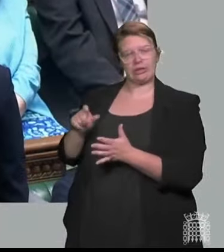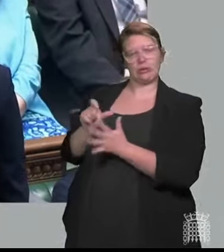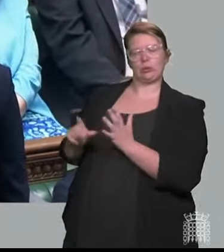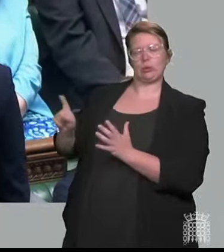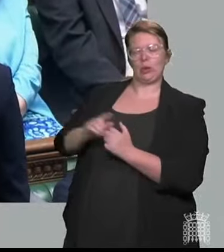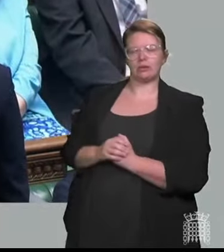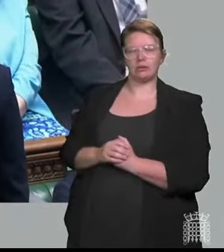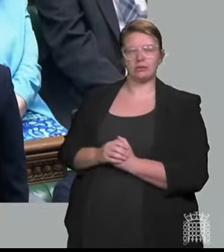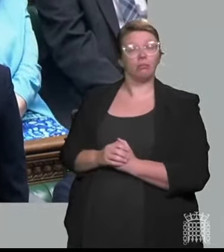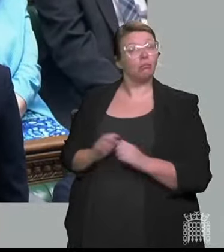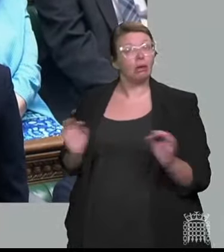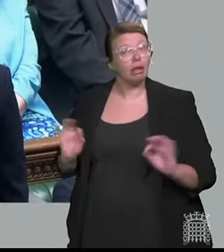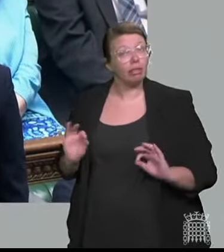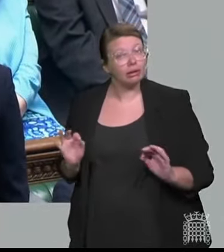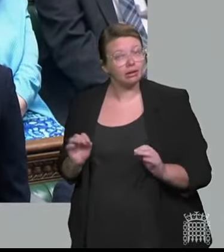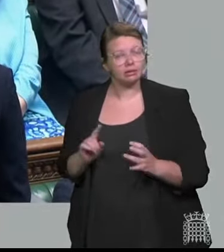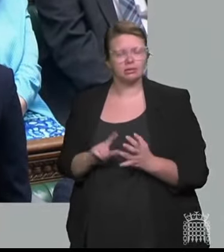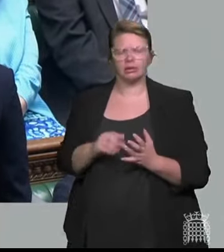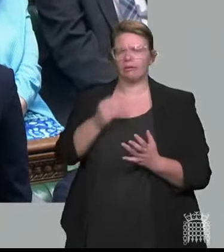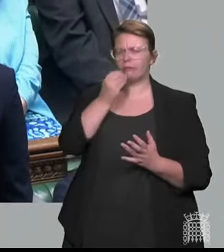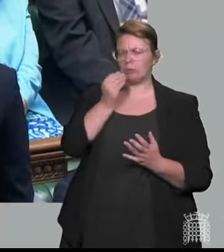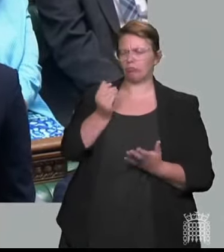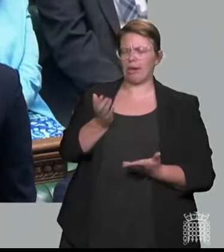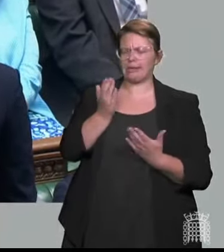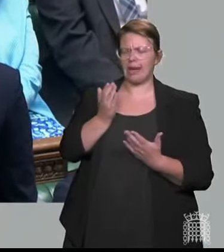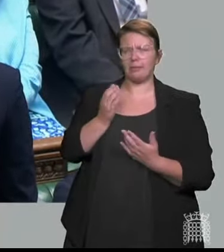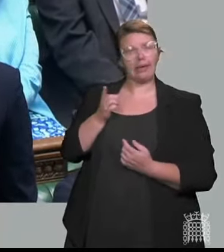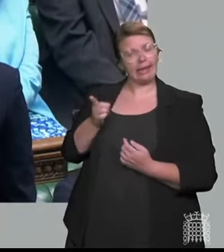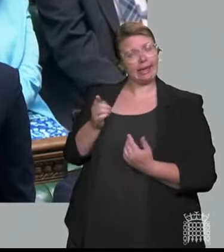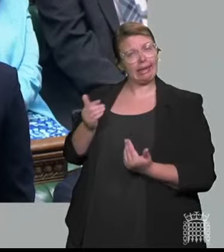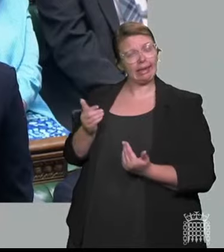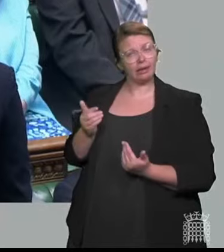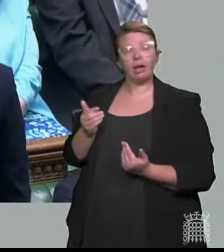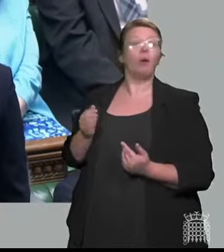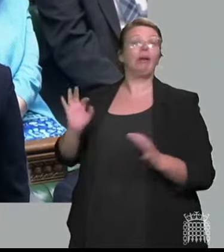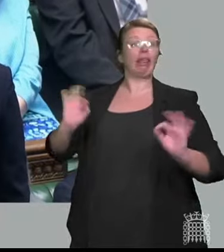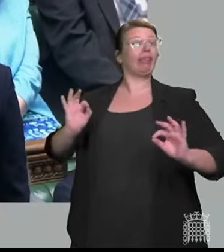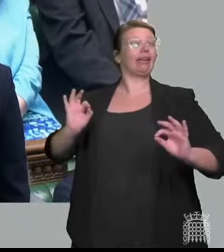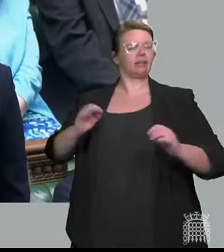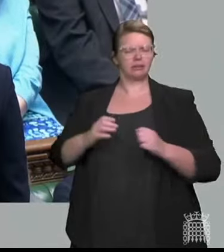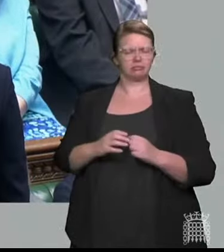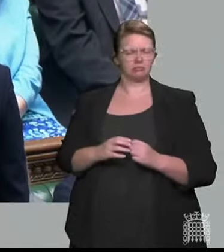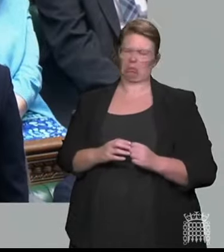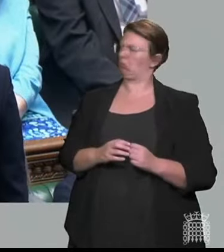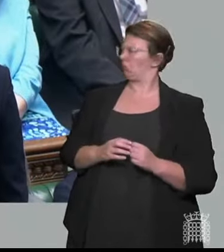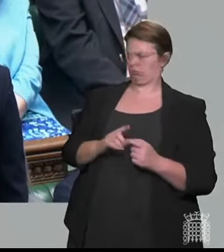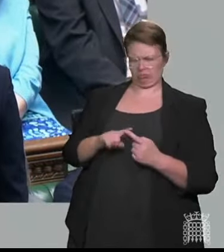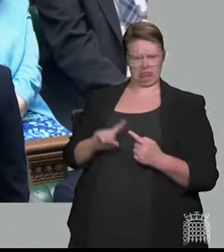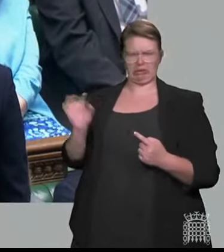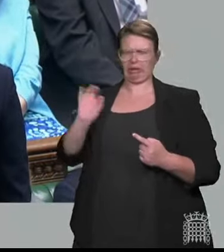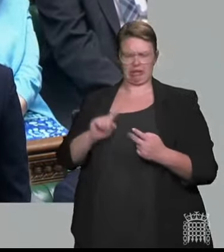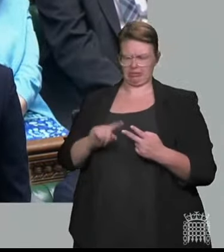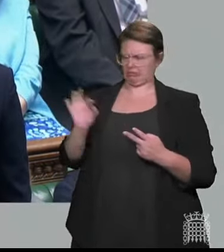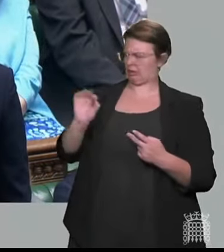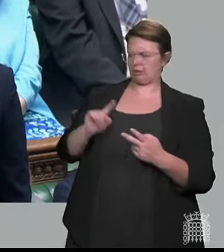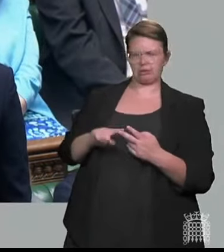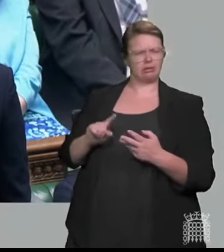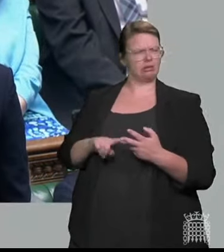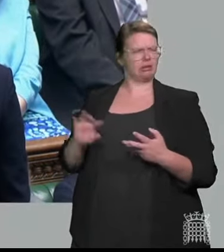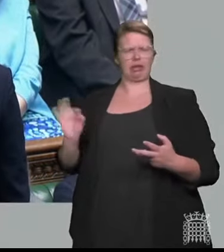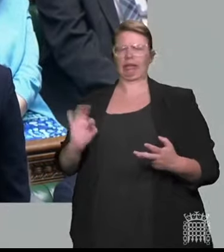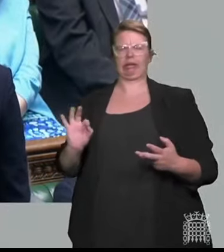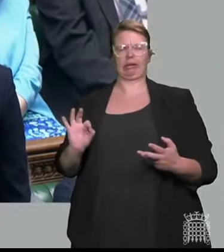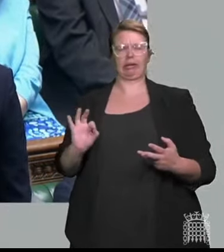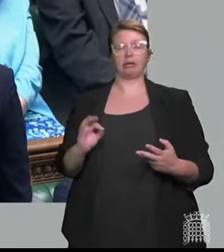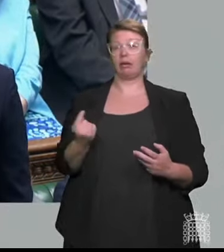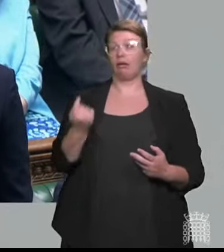his plan is to do nothing. So when the when the Secretary of State for Education said